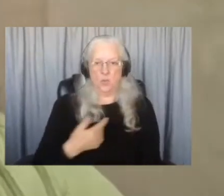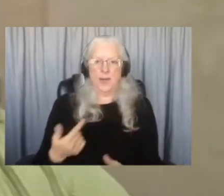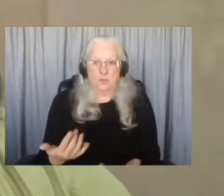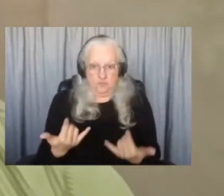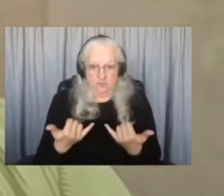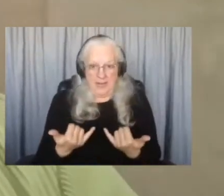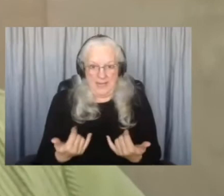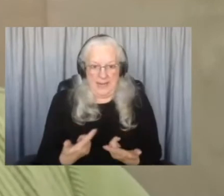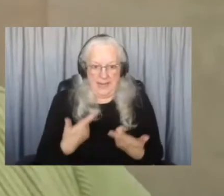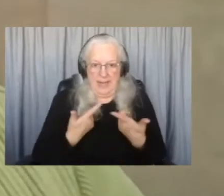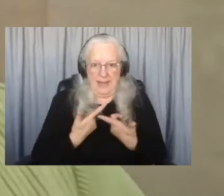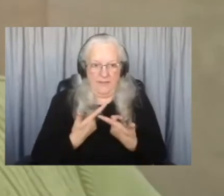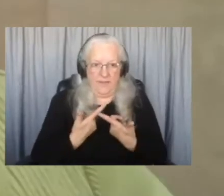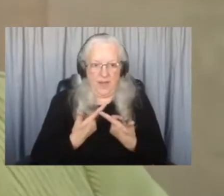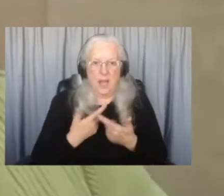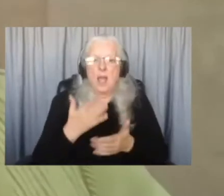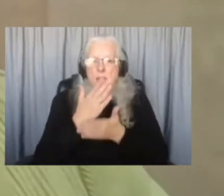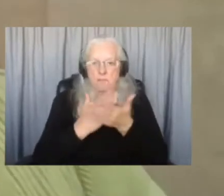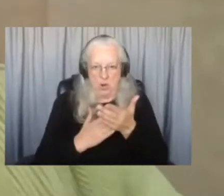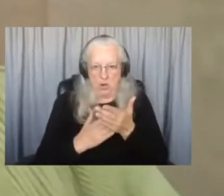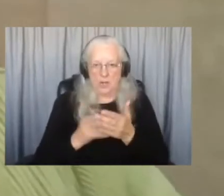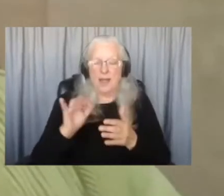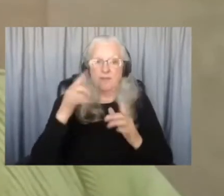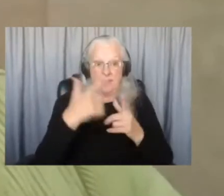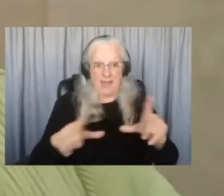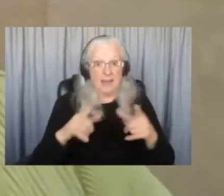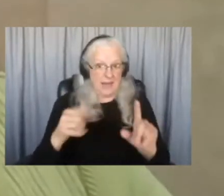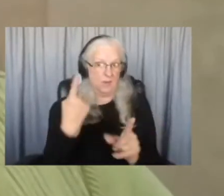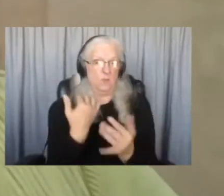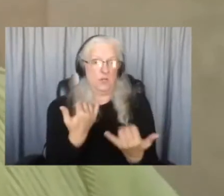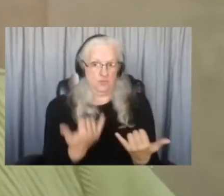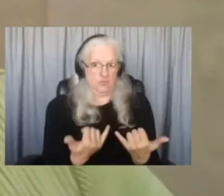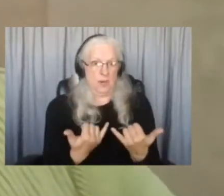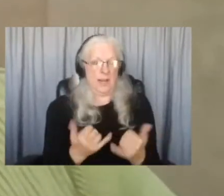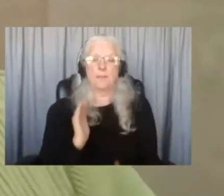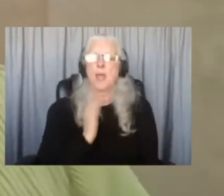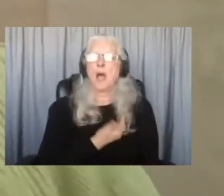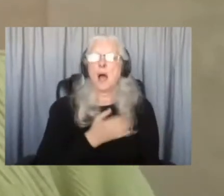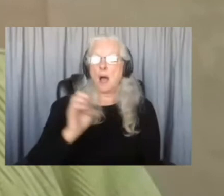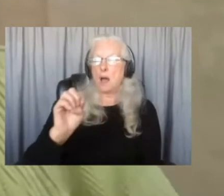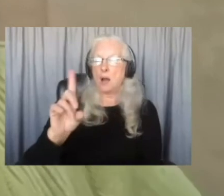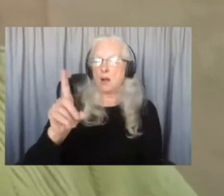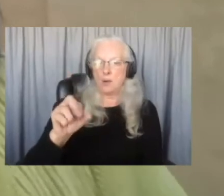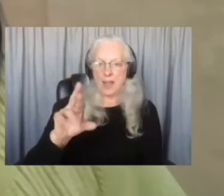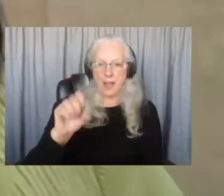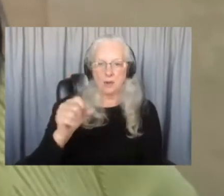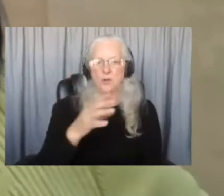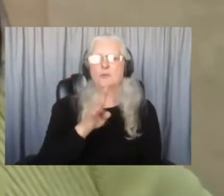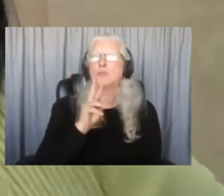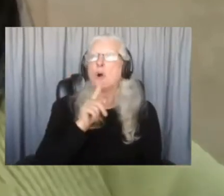component of that language group, right? Our elders and the language speakers and keepers of the language.